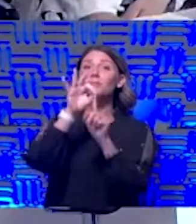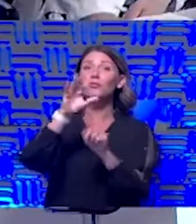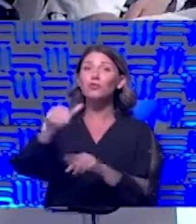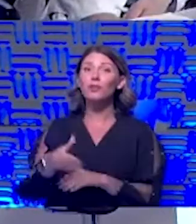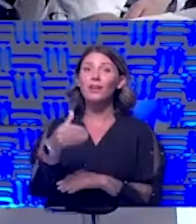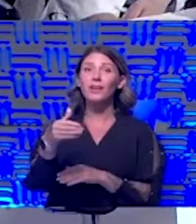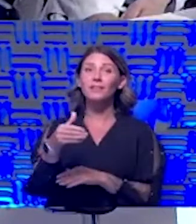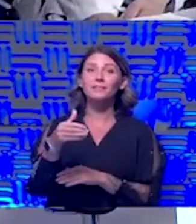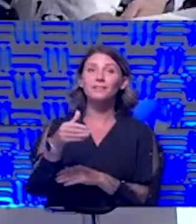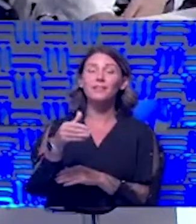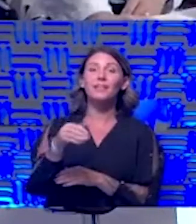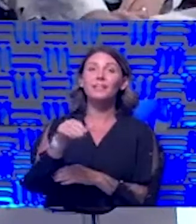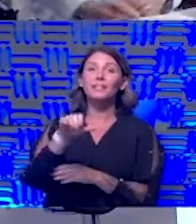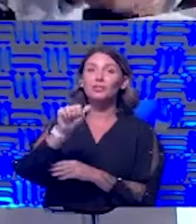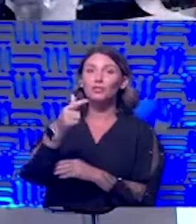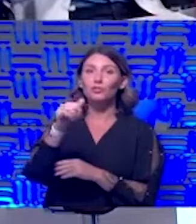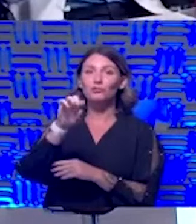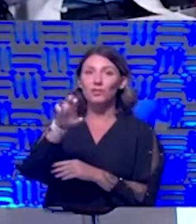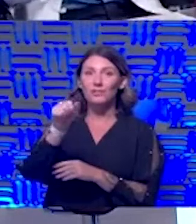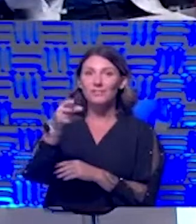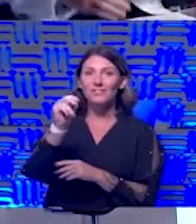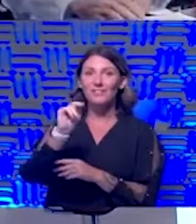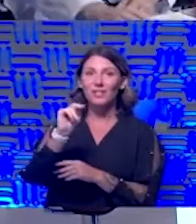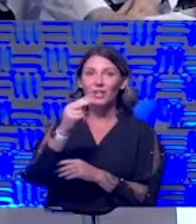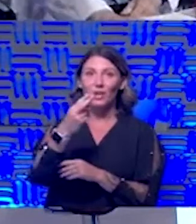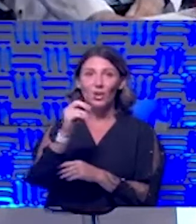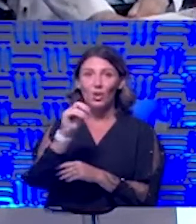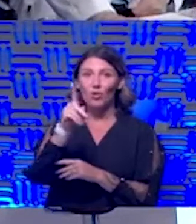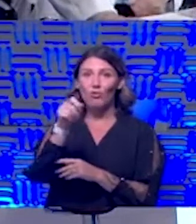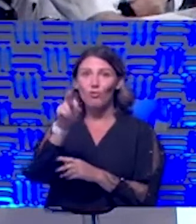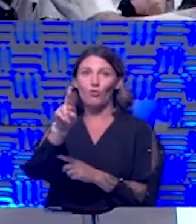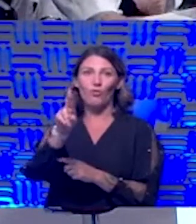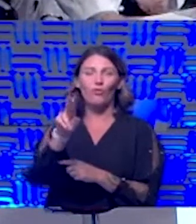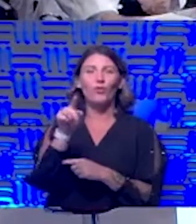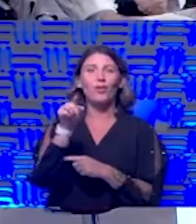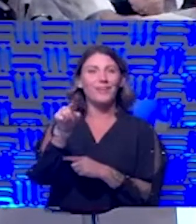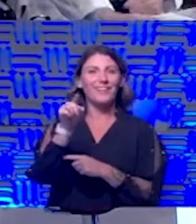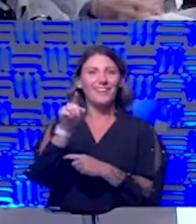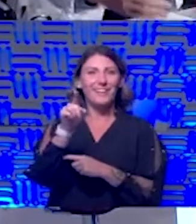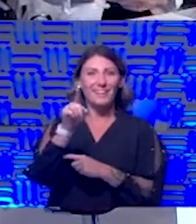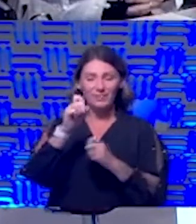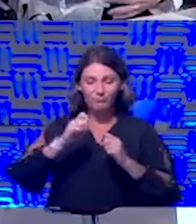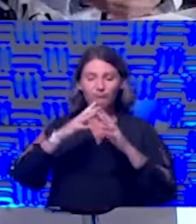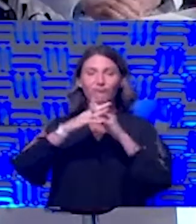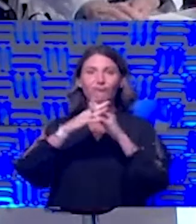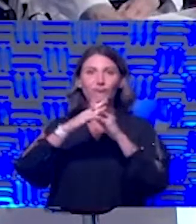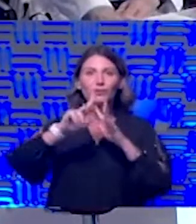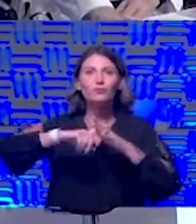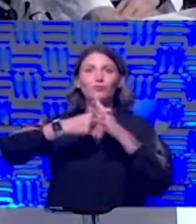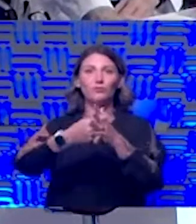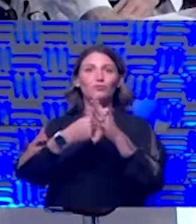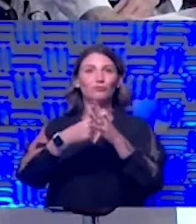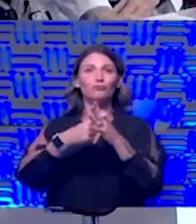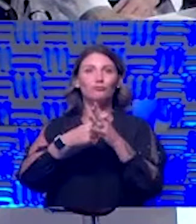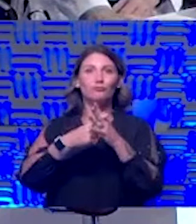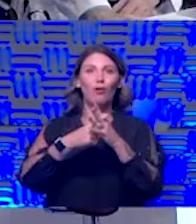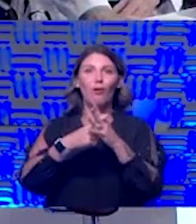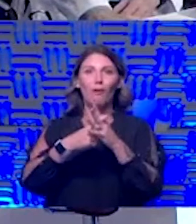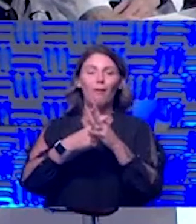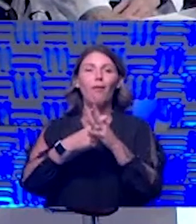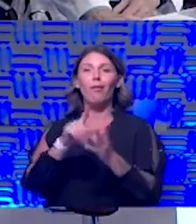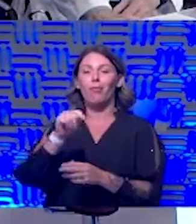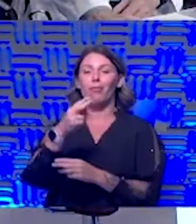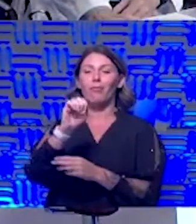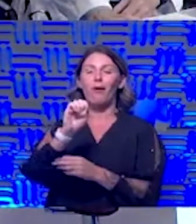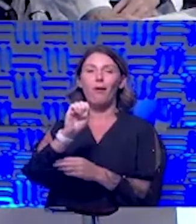the Executive Director and the person who really developed the Battle Within and Frontline Therapy Network, which is working